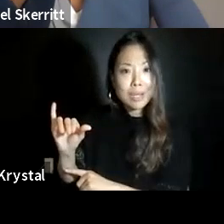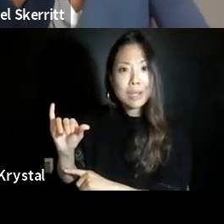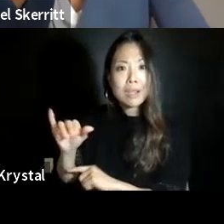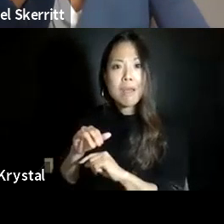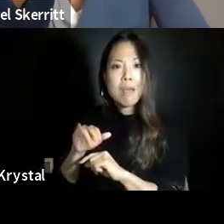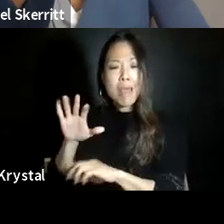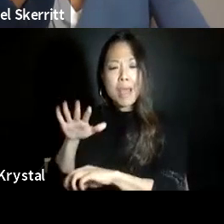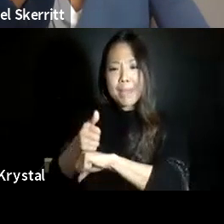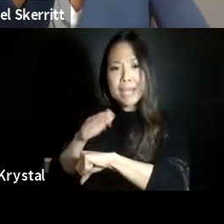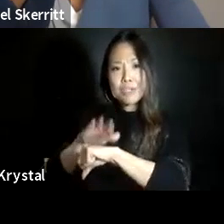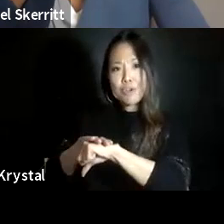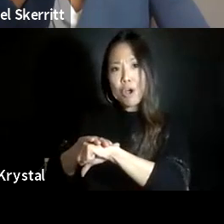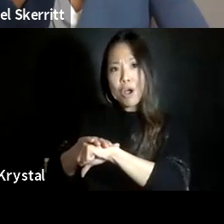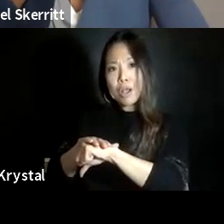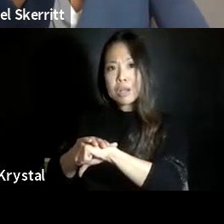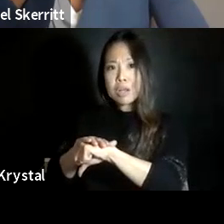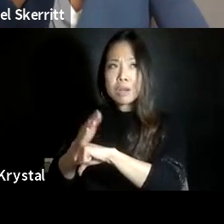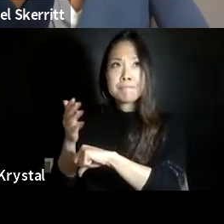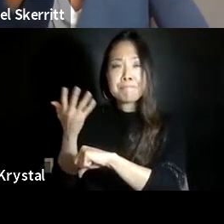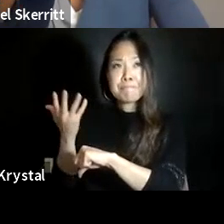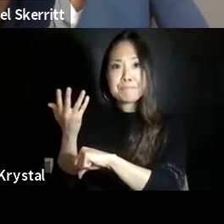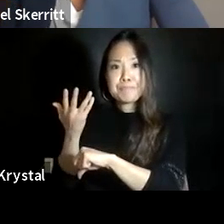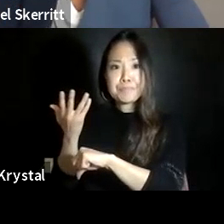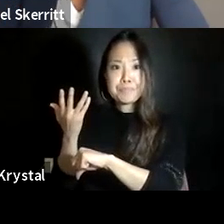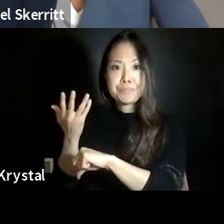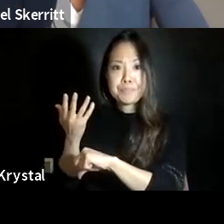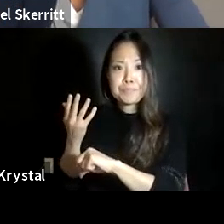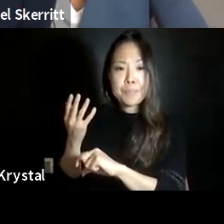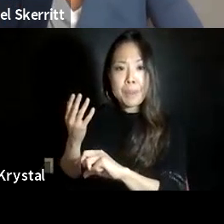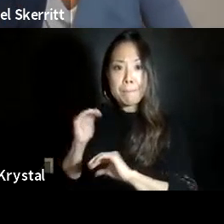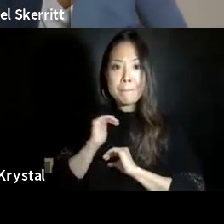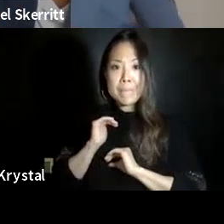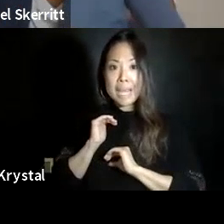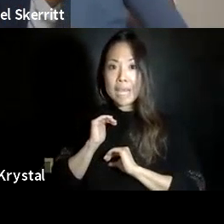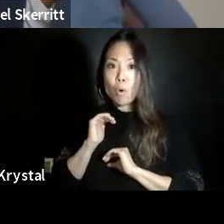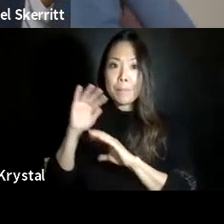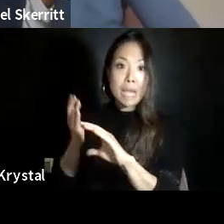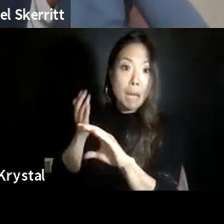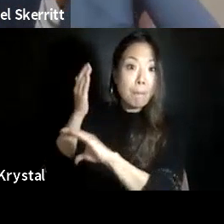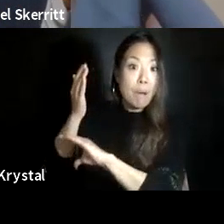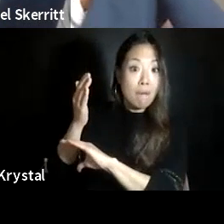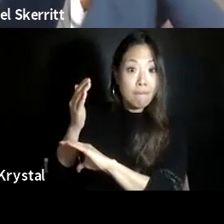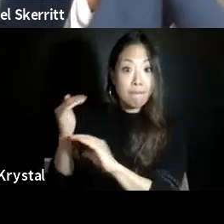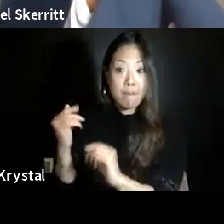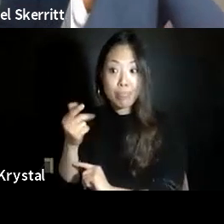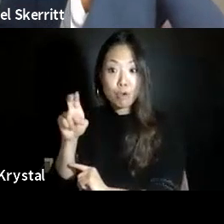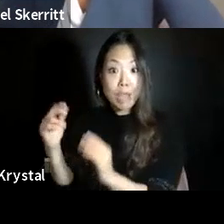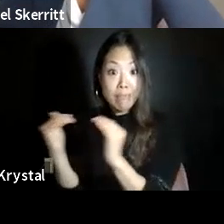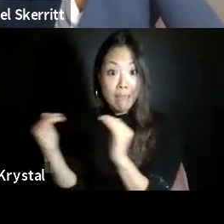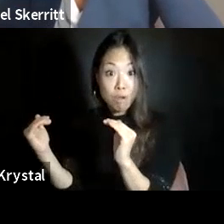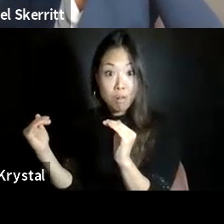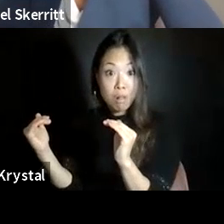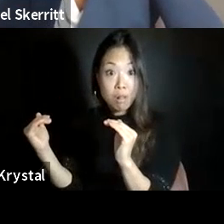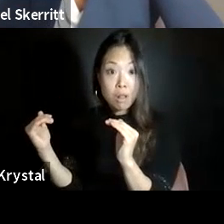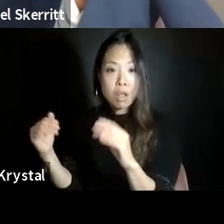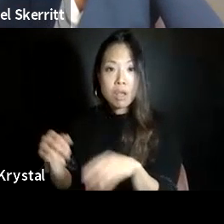meeting or being above the grade level? Yeah. Or would it be just in rank? It wouldn't